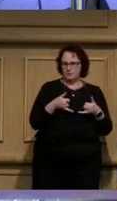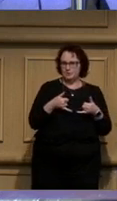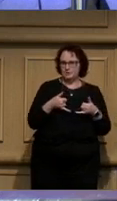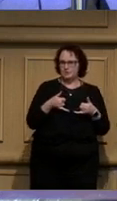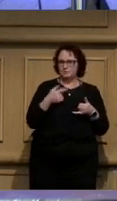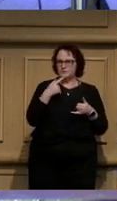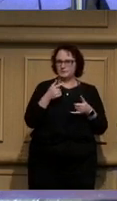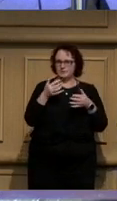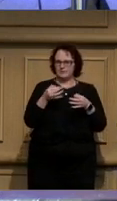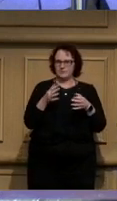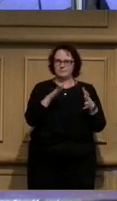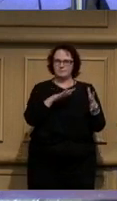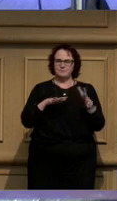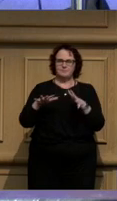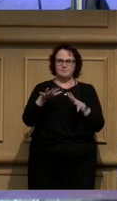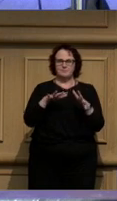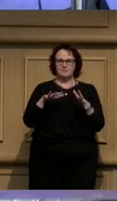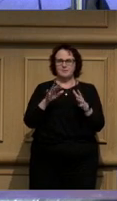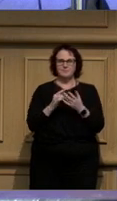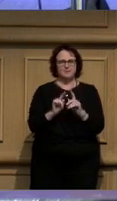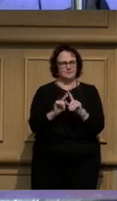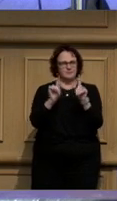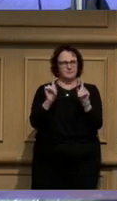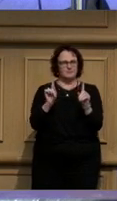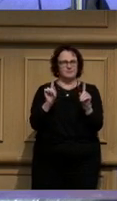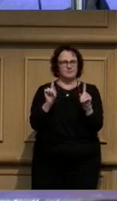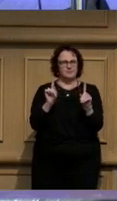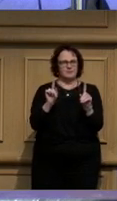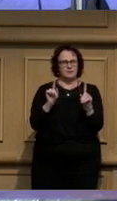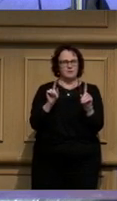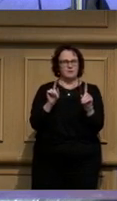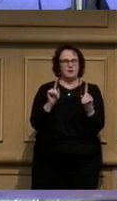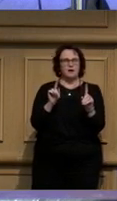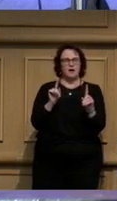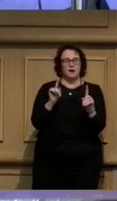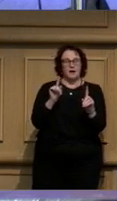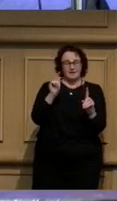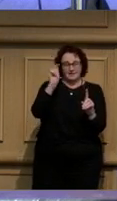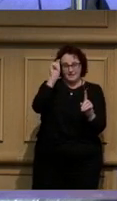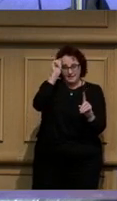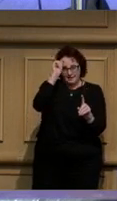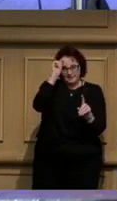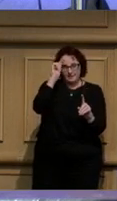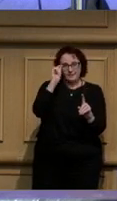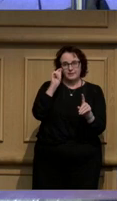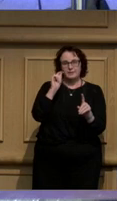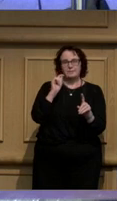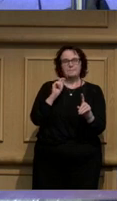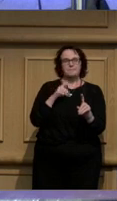inculcated something sort of different. I think if, you know,